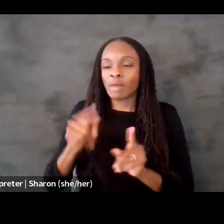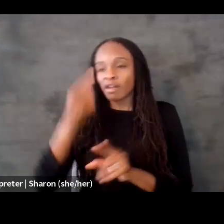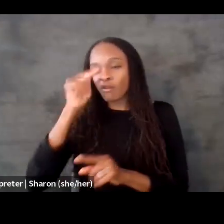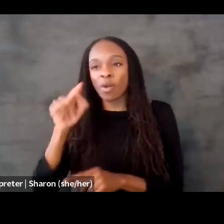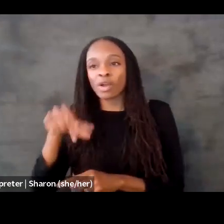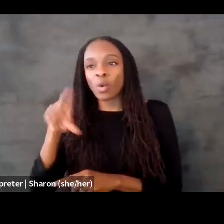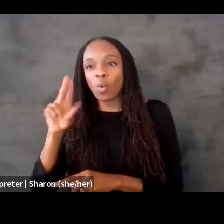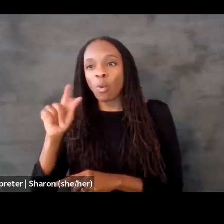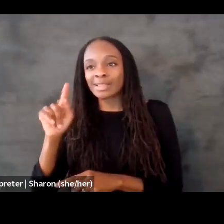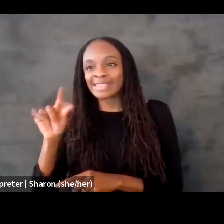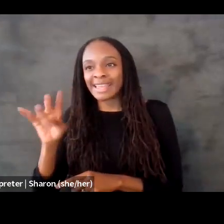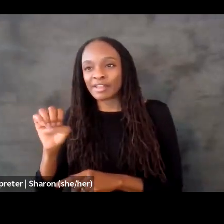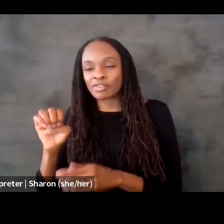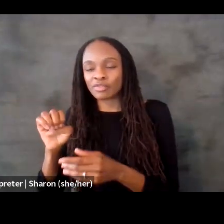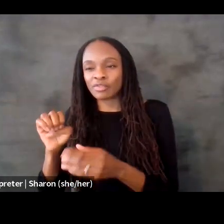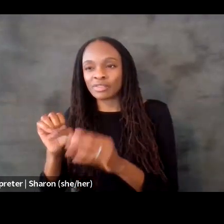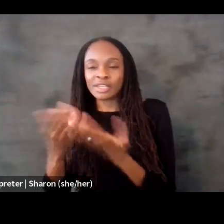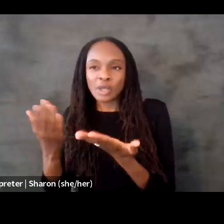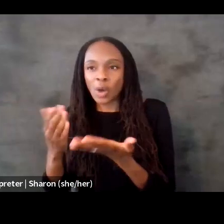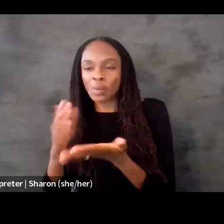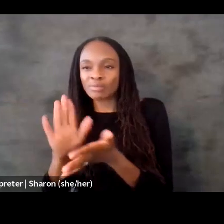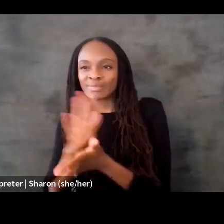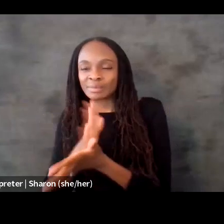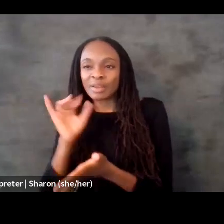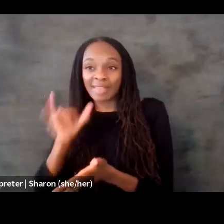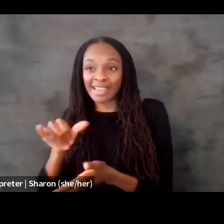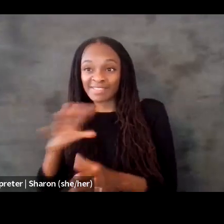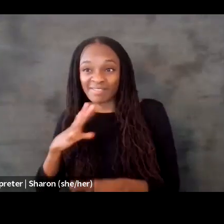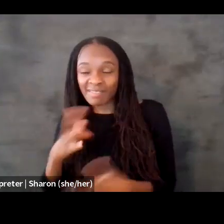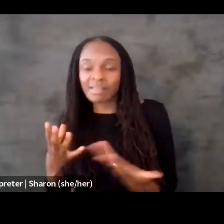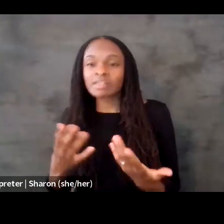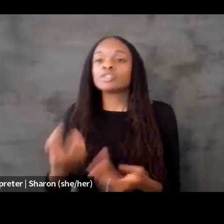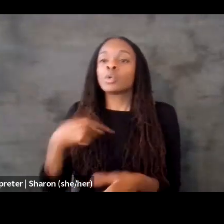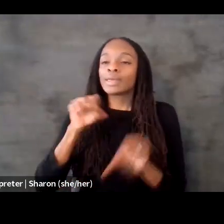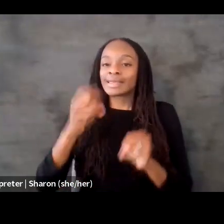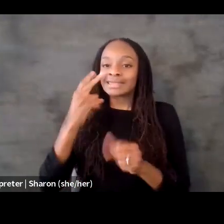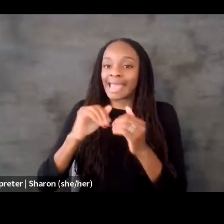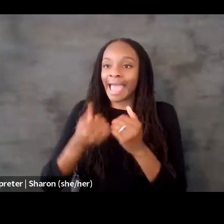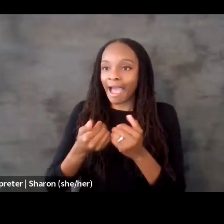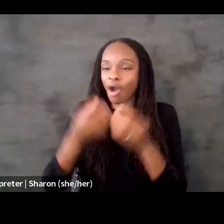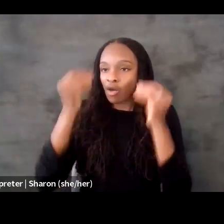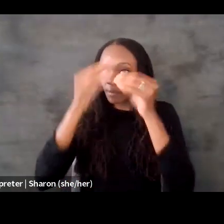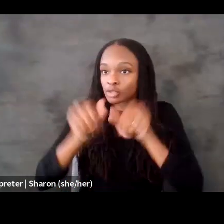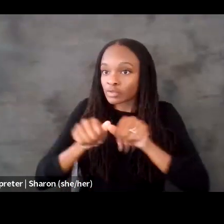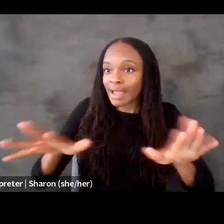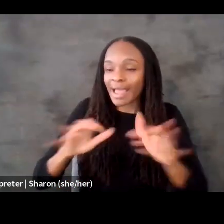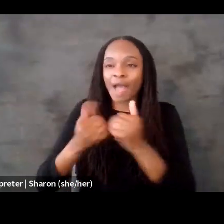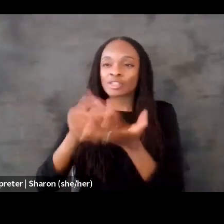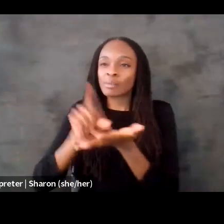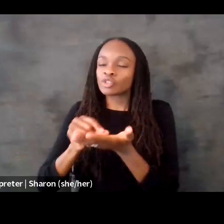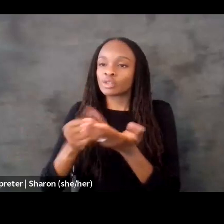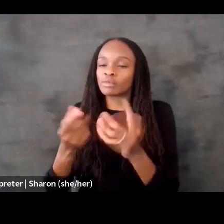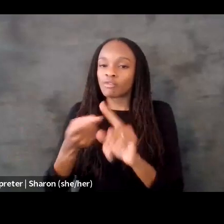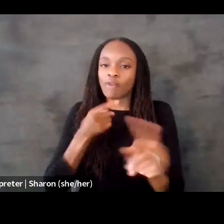so I think that's us thinking more creatively about how research is disseminated, how it's published. Moving from print